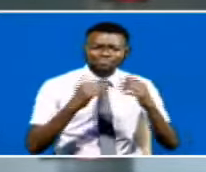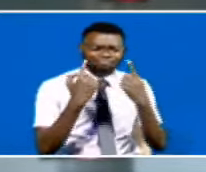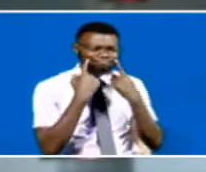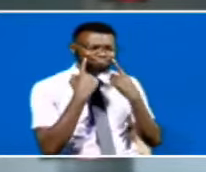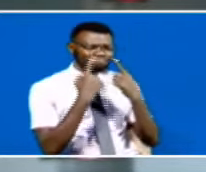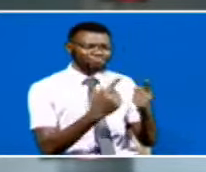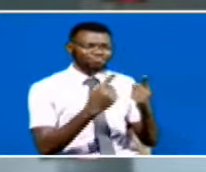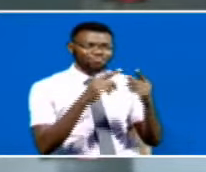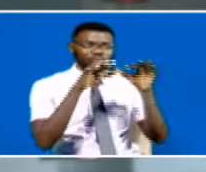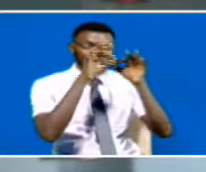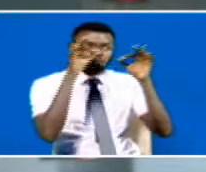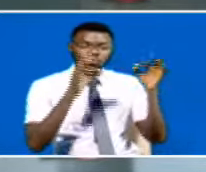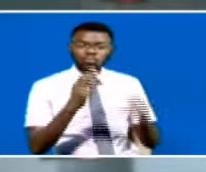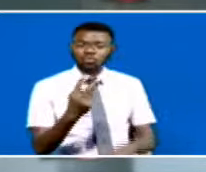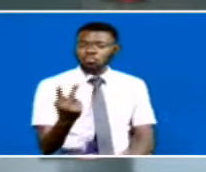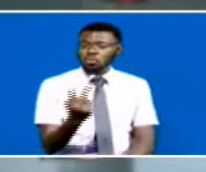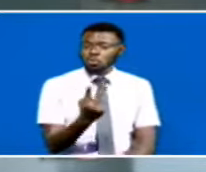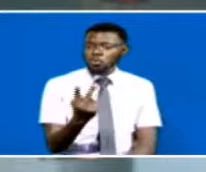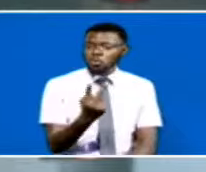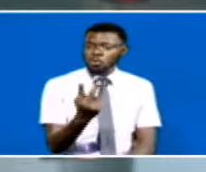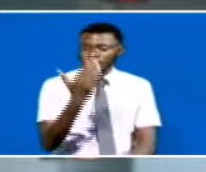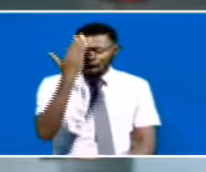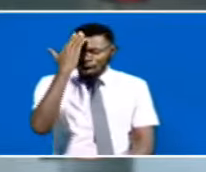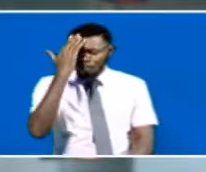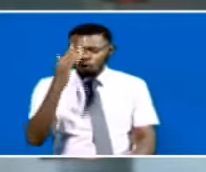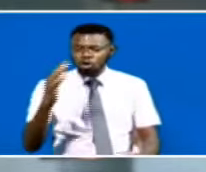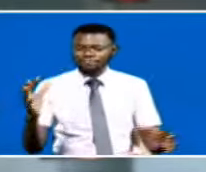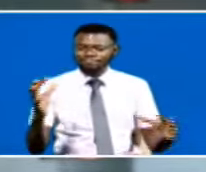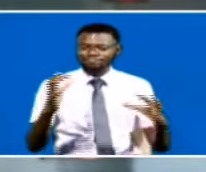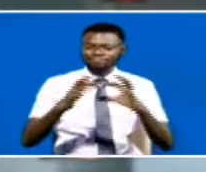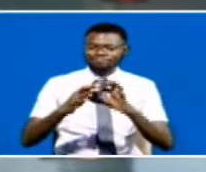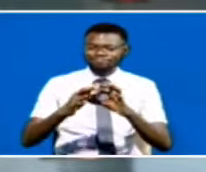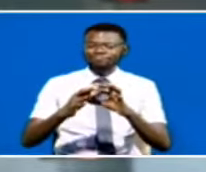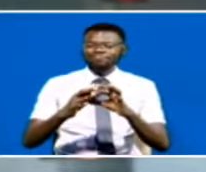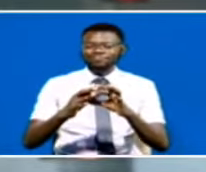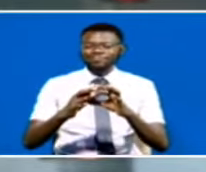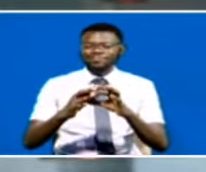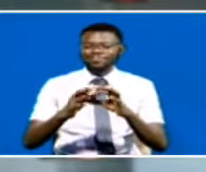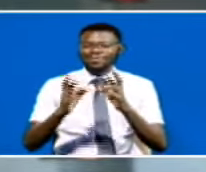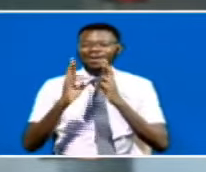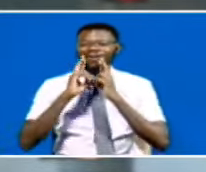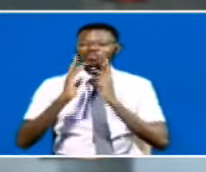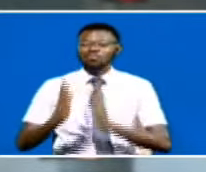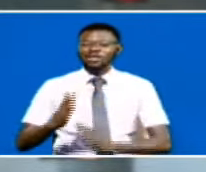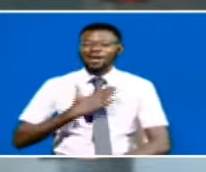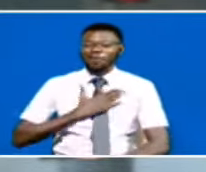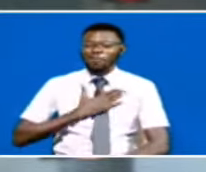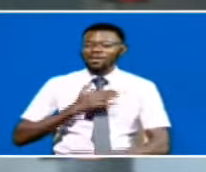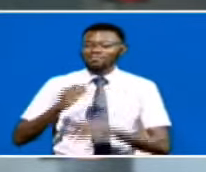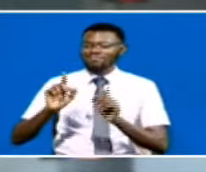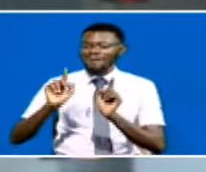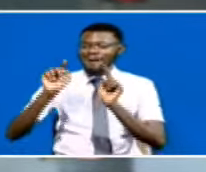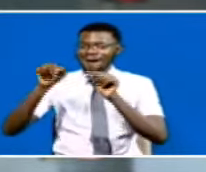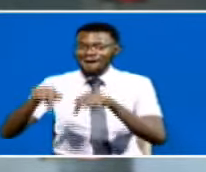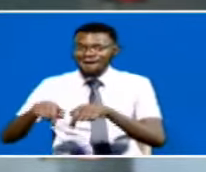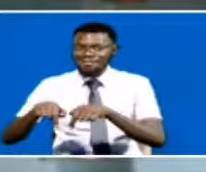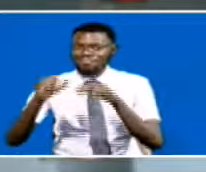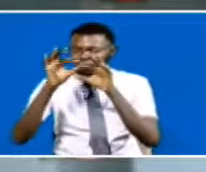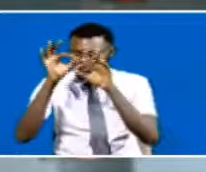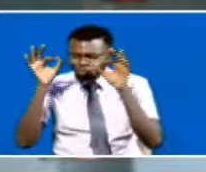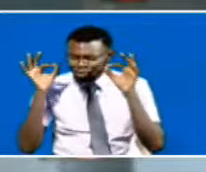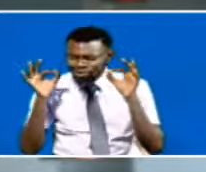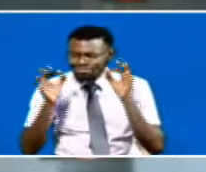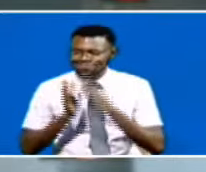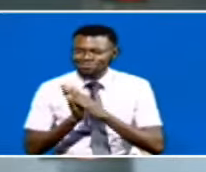wedding as the two humble souls united into one. Our reporter Ken Gashohi attended the nuptials and brings us this